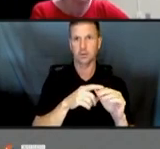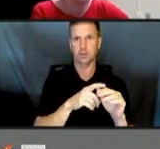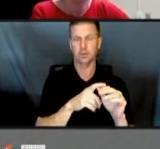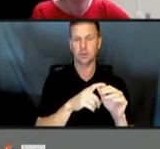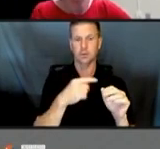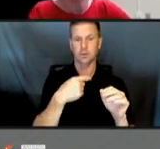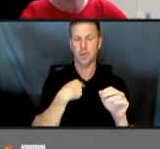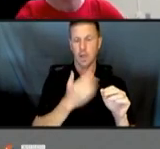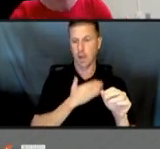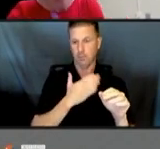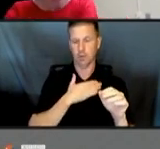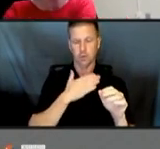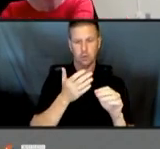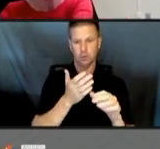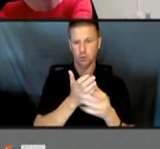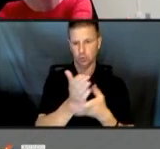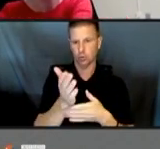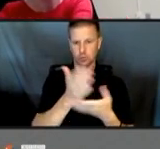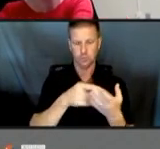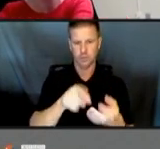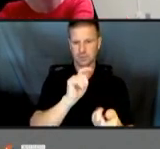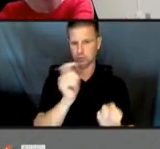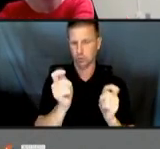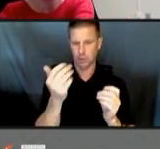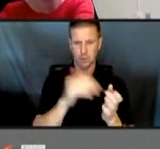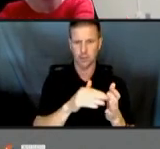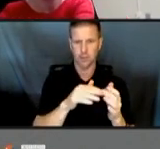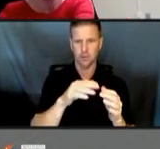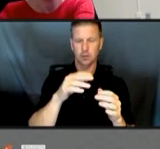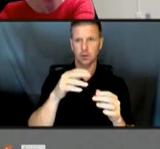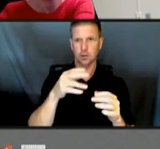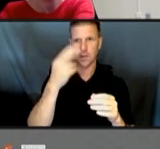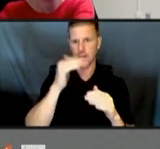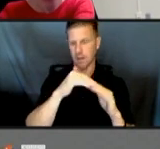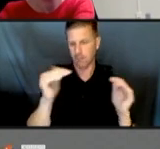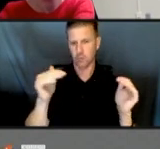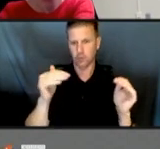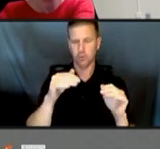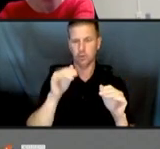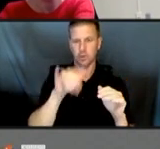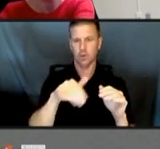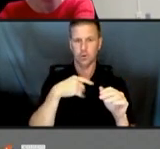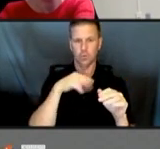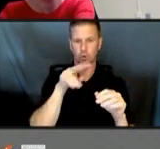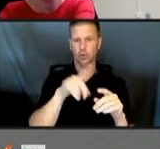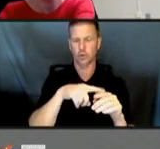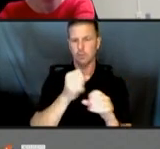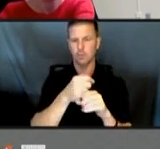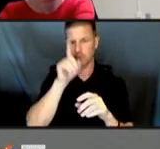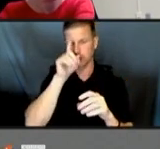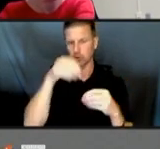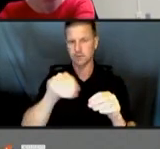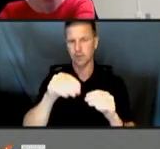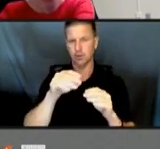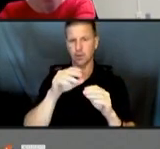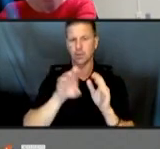I'm happy to run through some of these changes again at a high level that we're looking to make to the for sale development